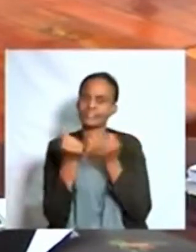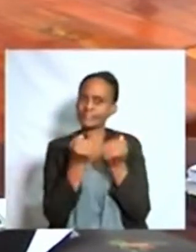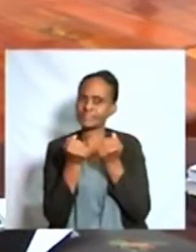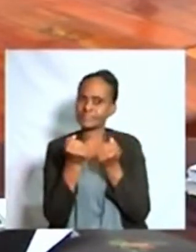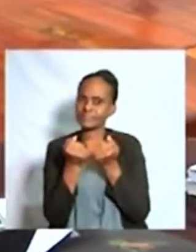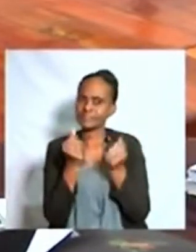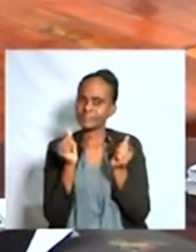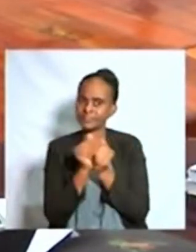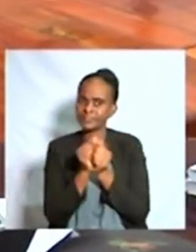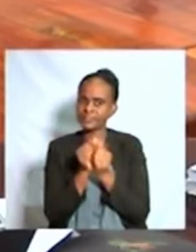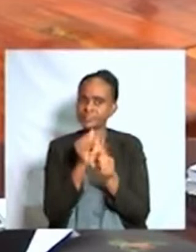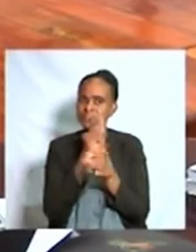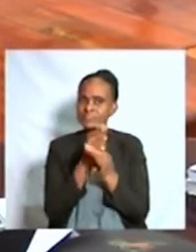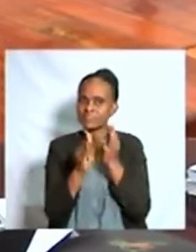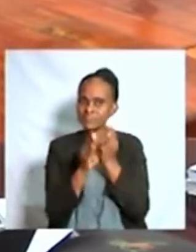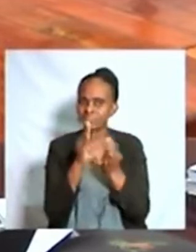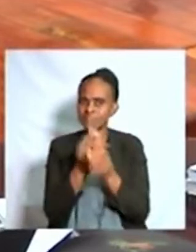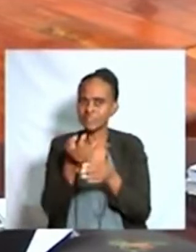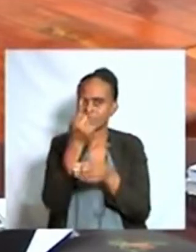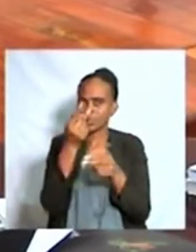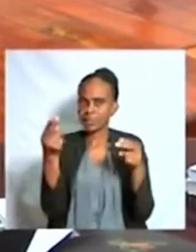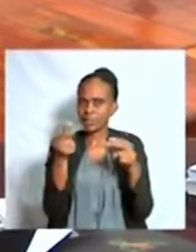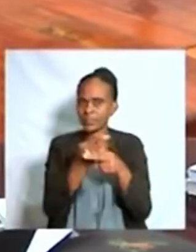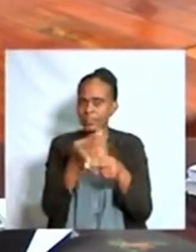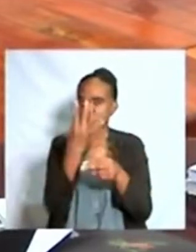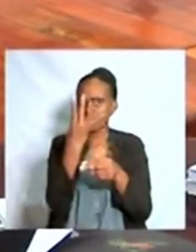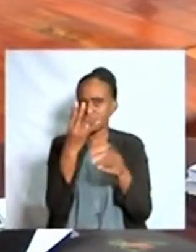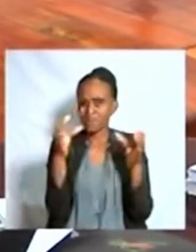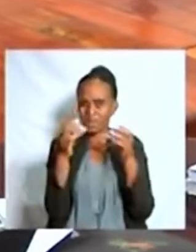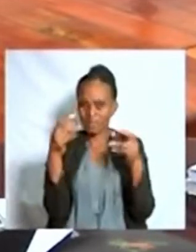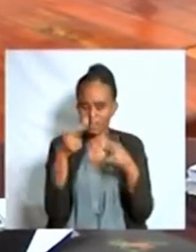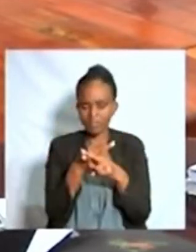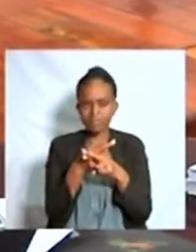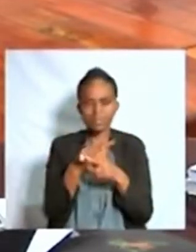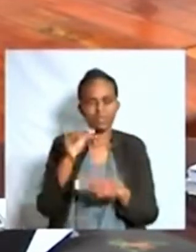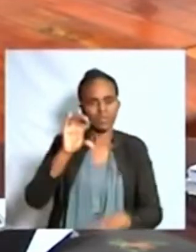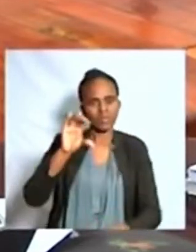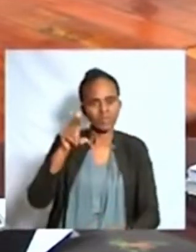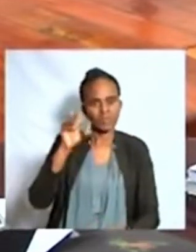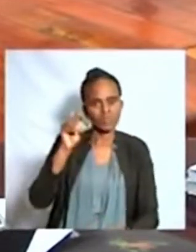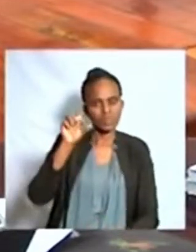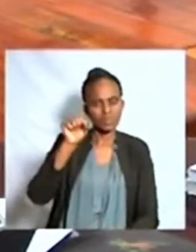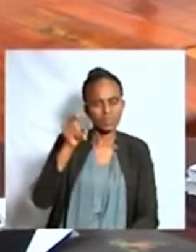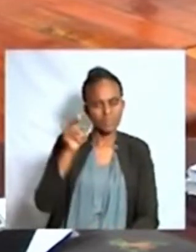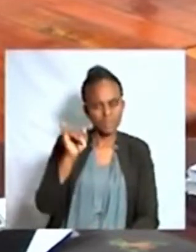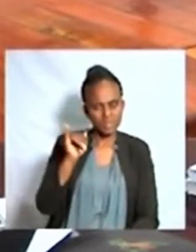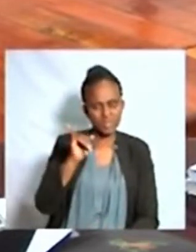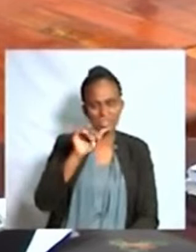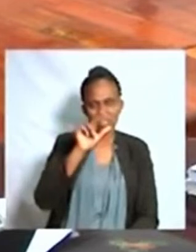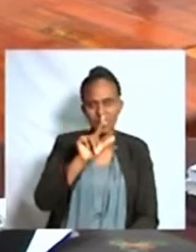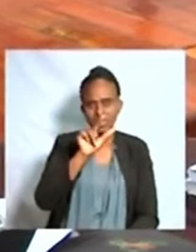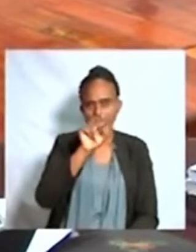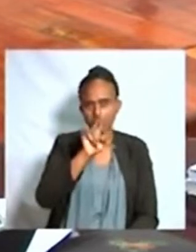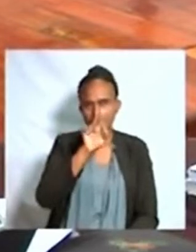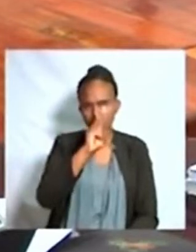With regard to the construction of a 1x4 classroom block at Choshi Primary School in Lubu Ward,